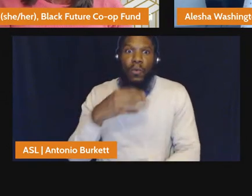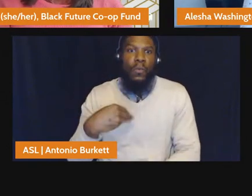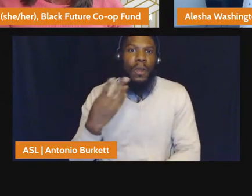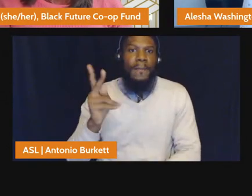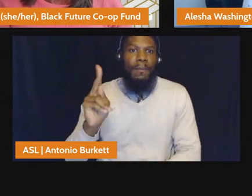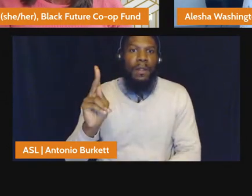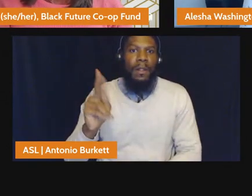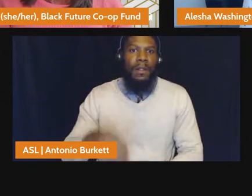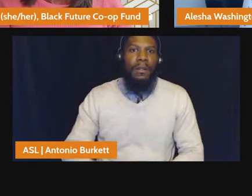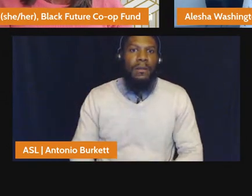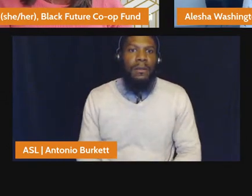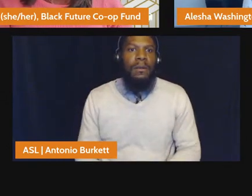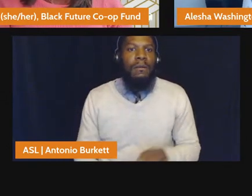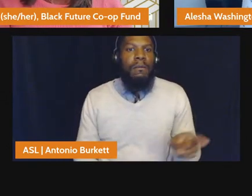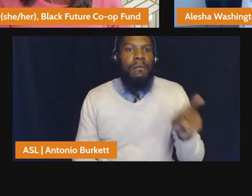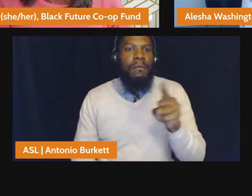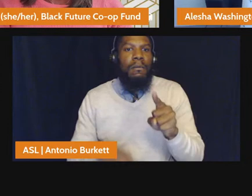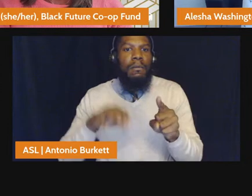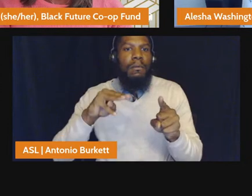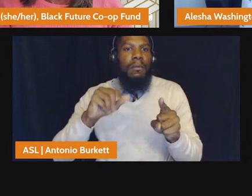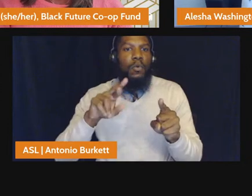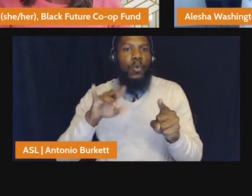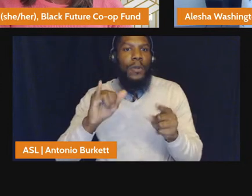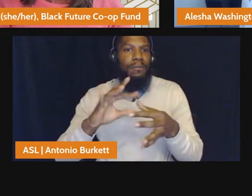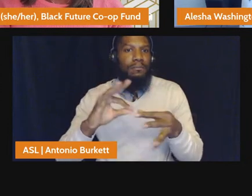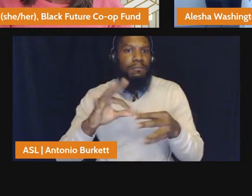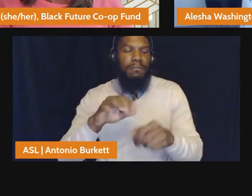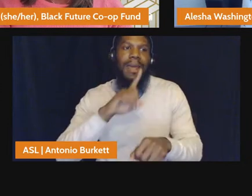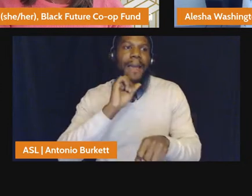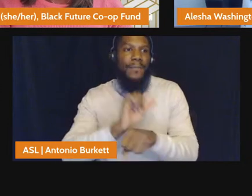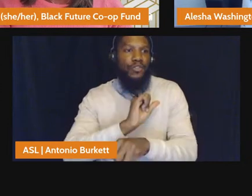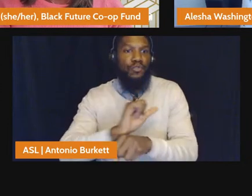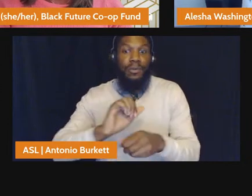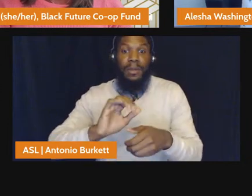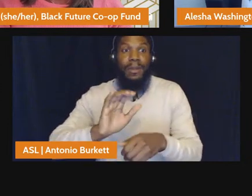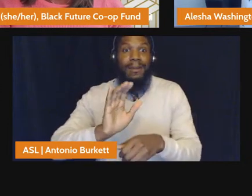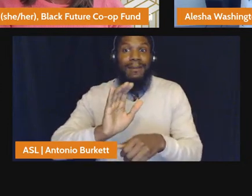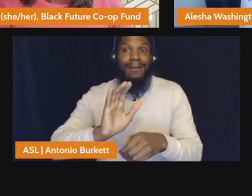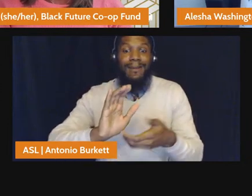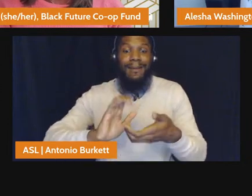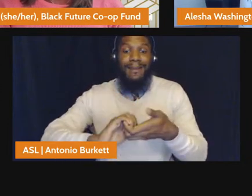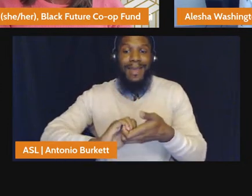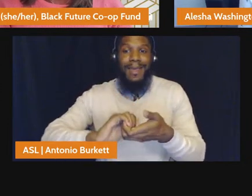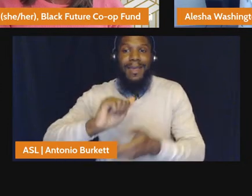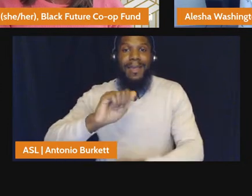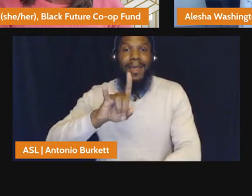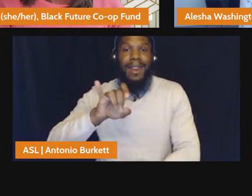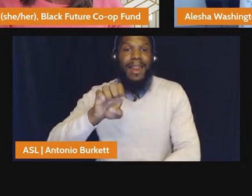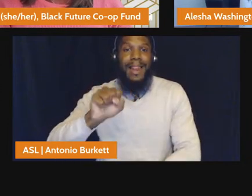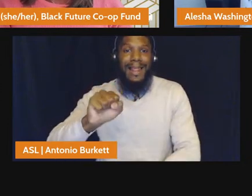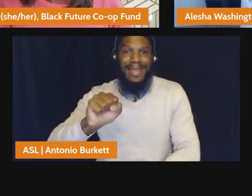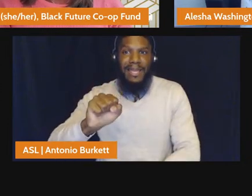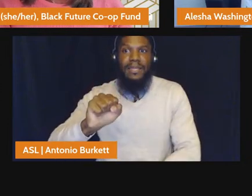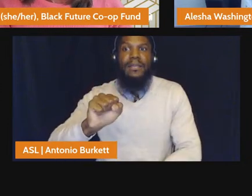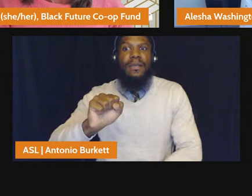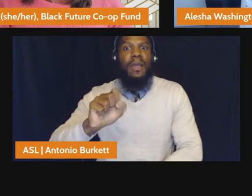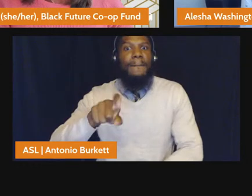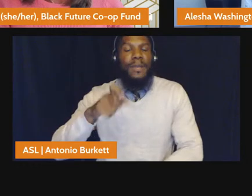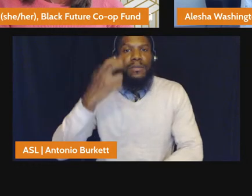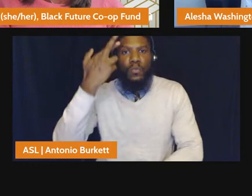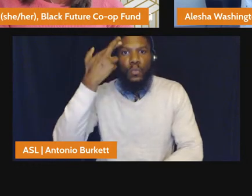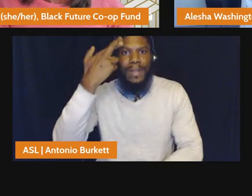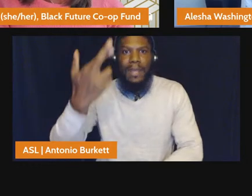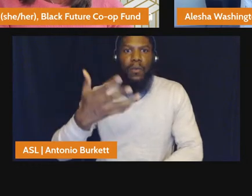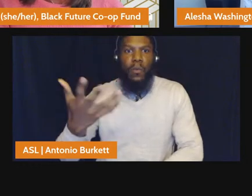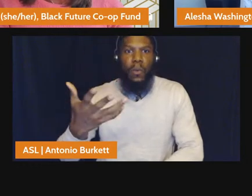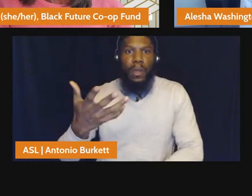Absolutely. Absolutely. And, you know, the allies have to also step and realize that what gets created when Black people